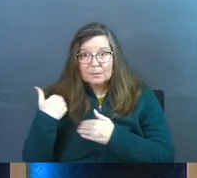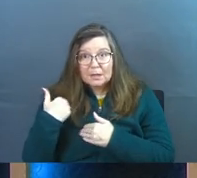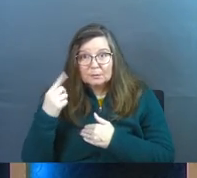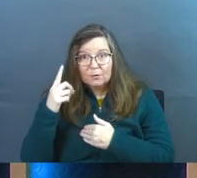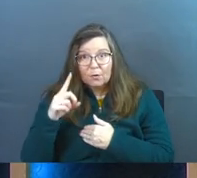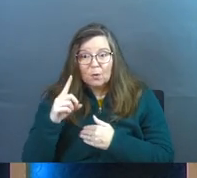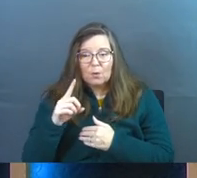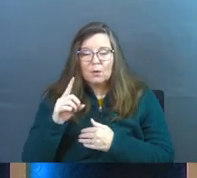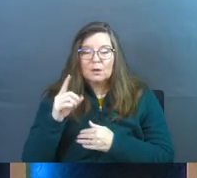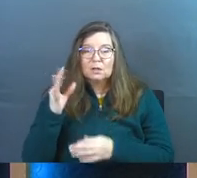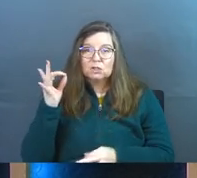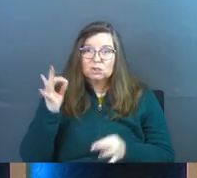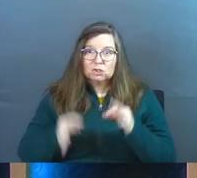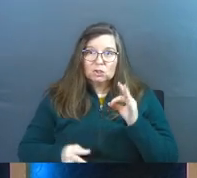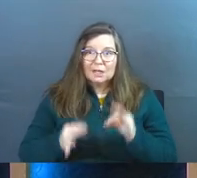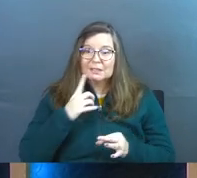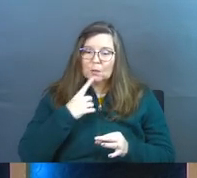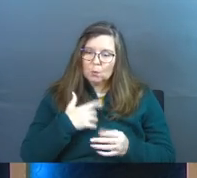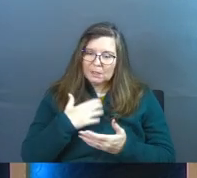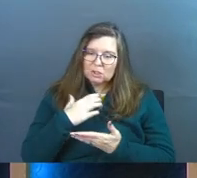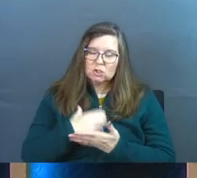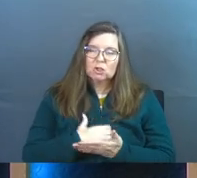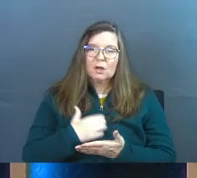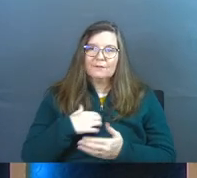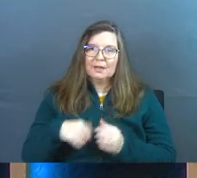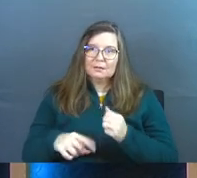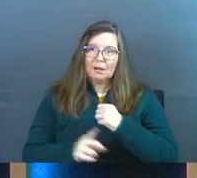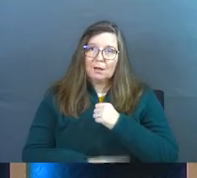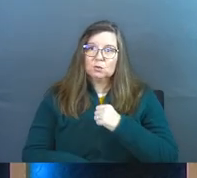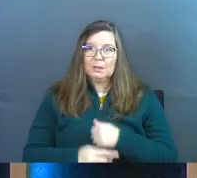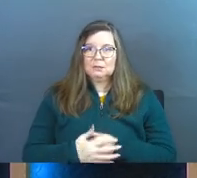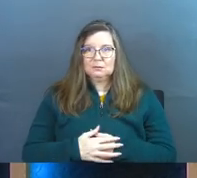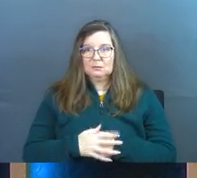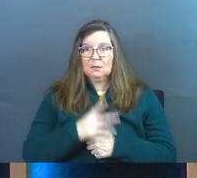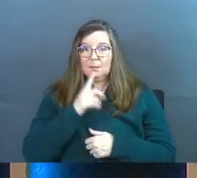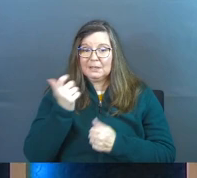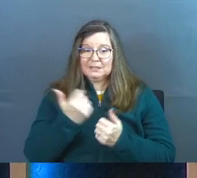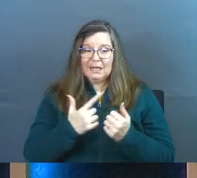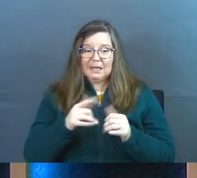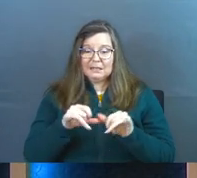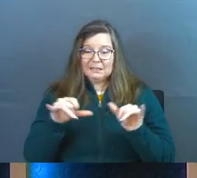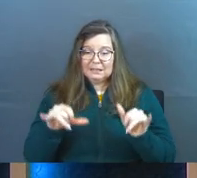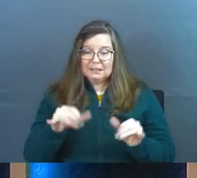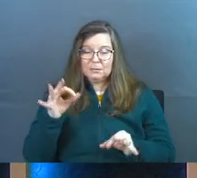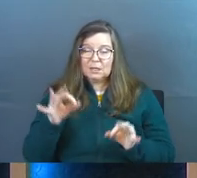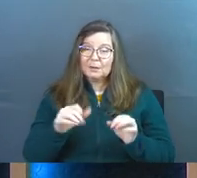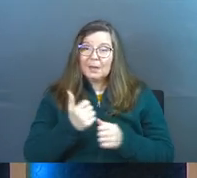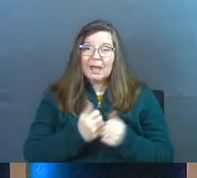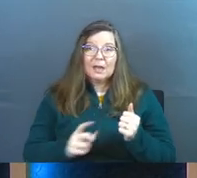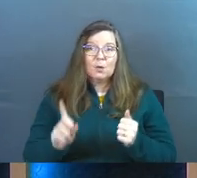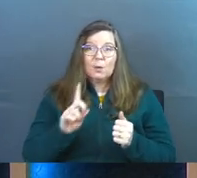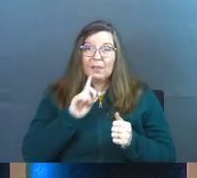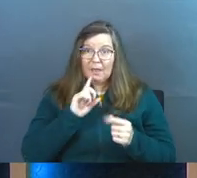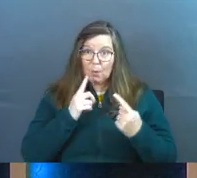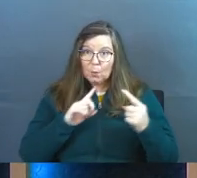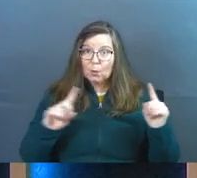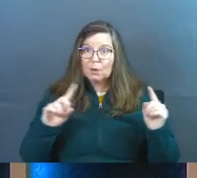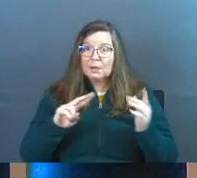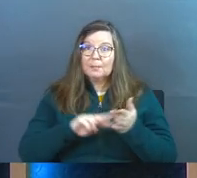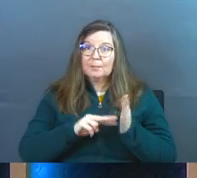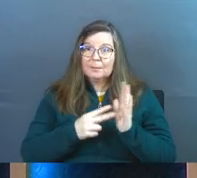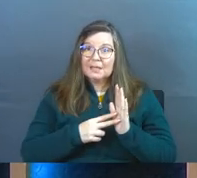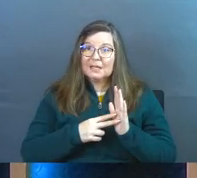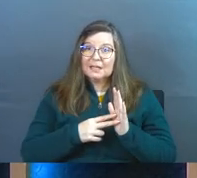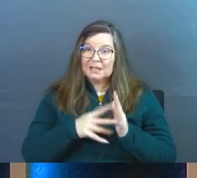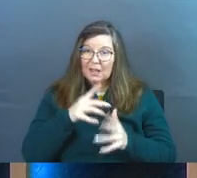responsible for, justice says we deserve consequence. Because any system of justice anywhere that works means